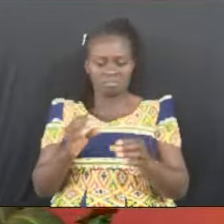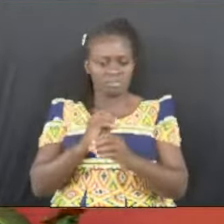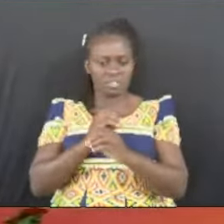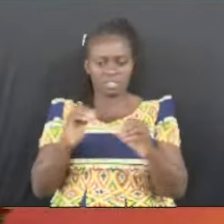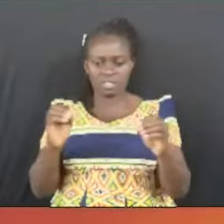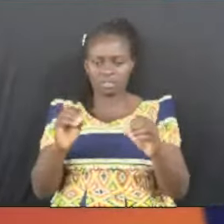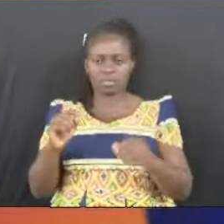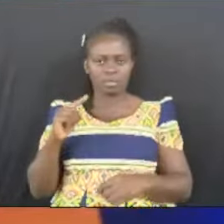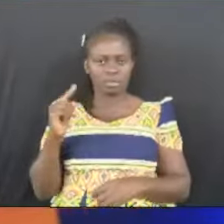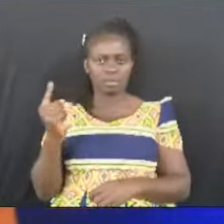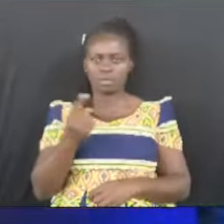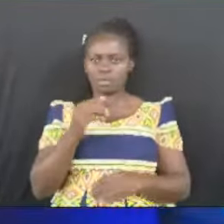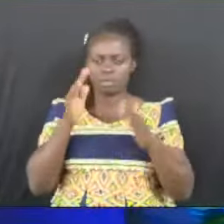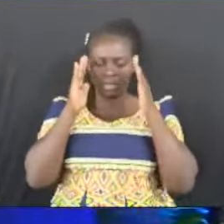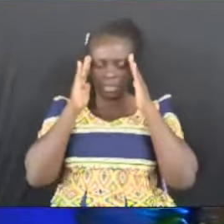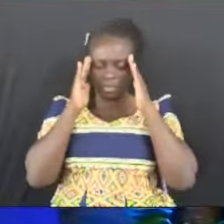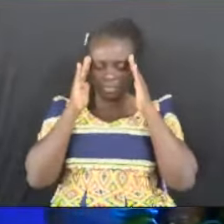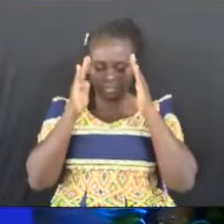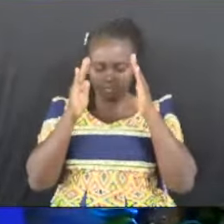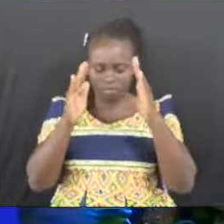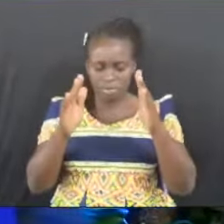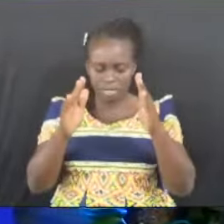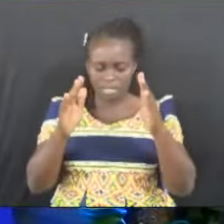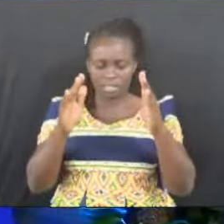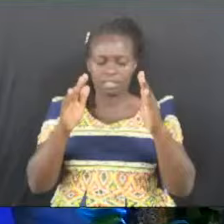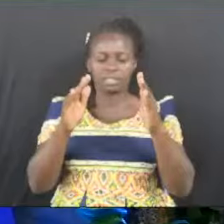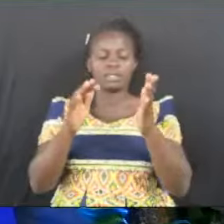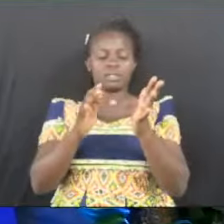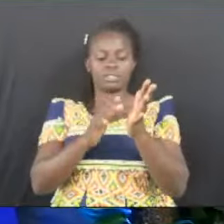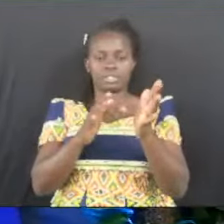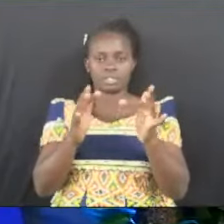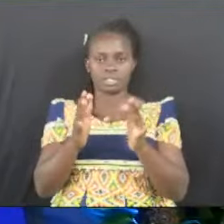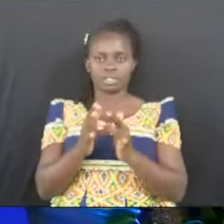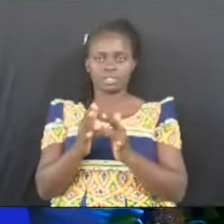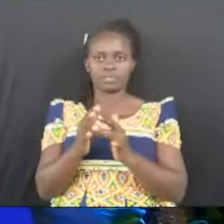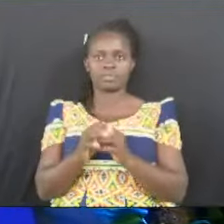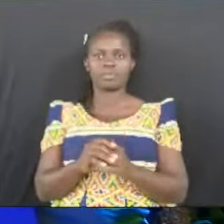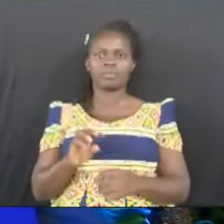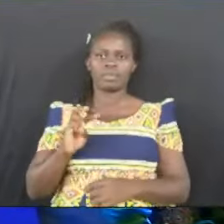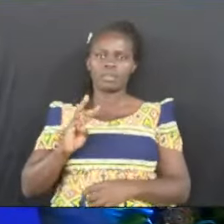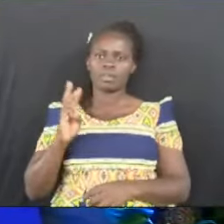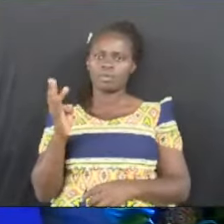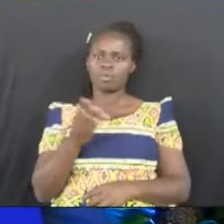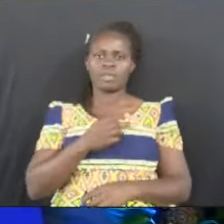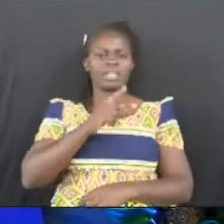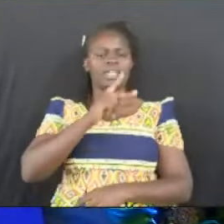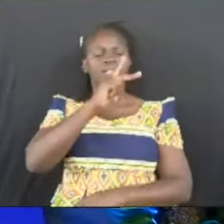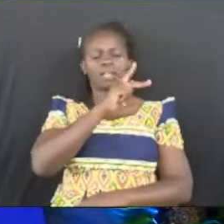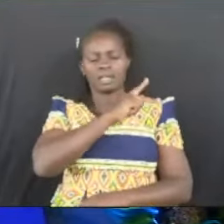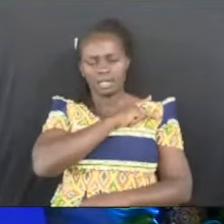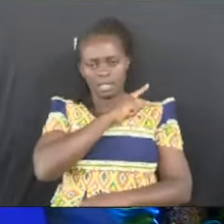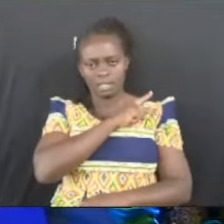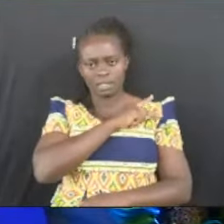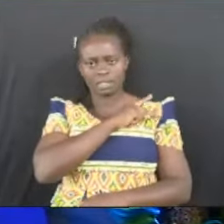that doesn't mean we despise people, no. In fact, we ought to be kind to other people, you know.